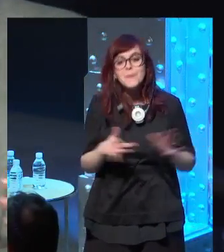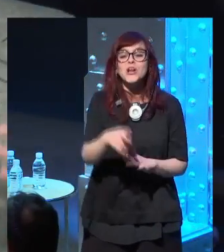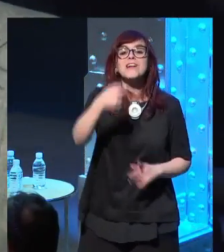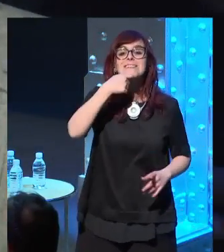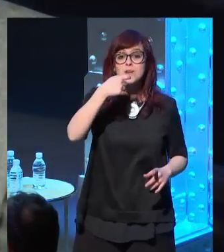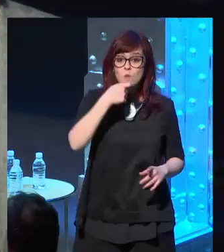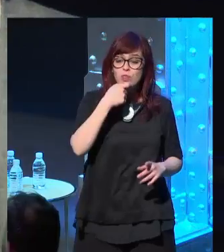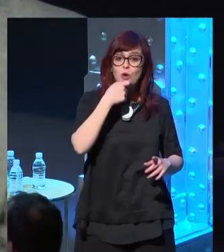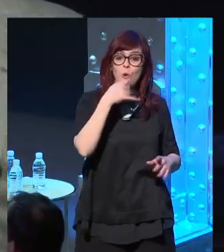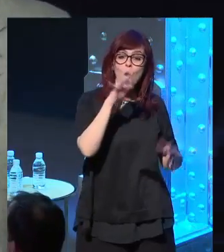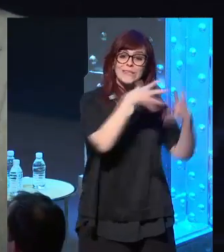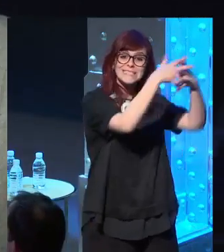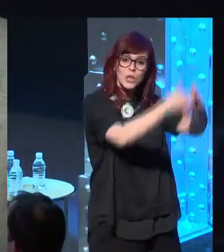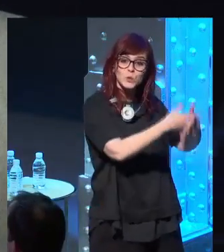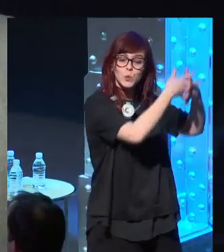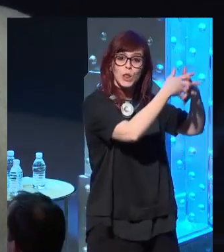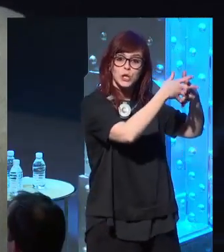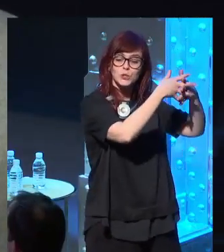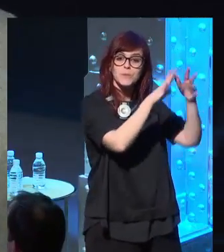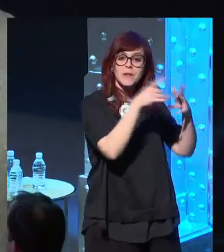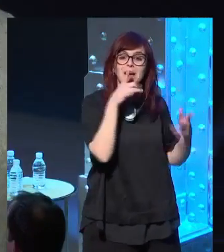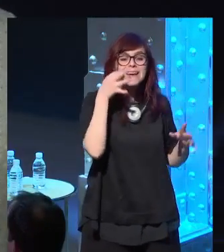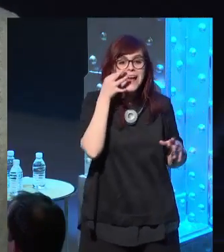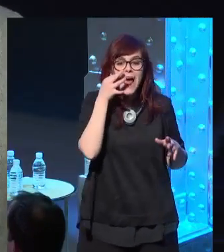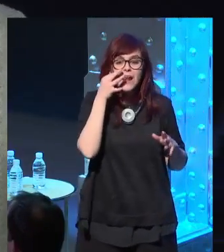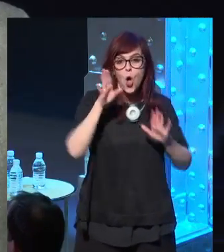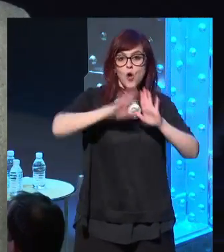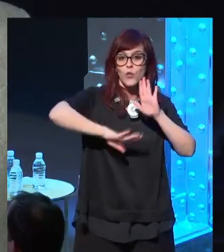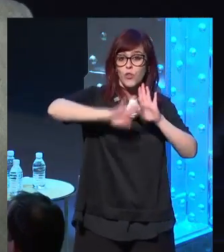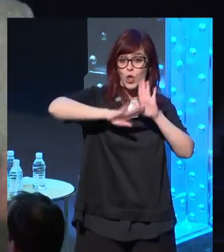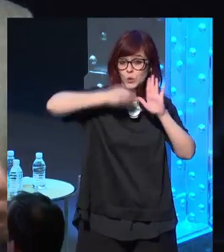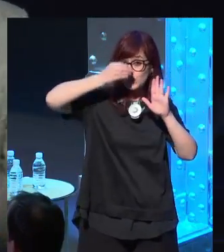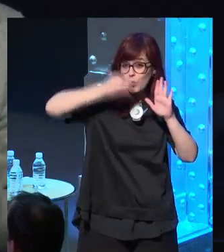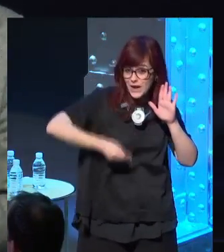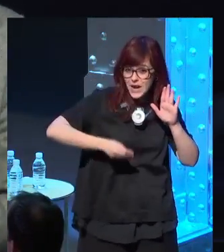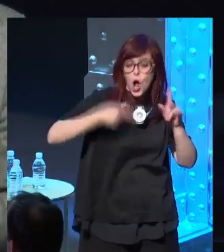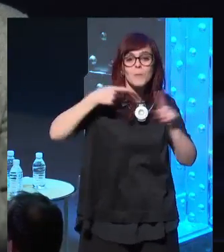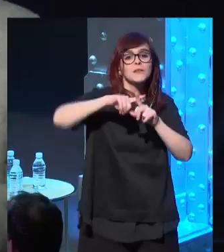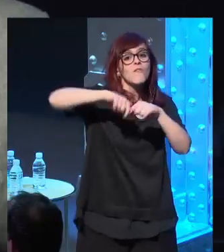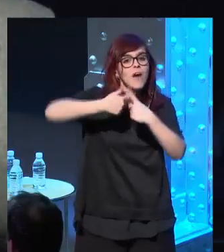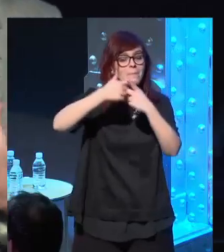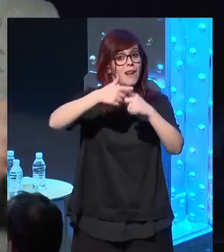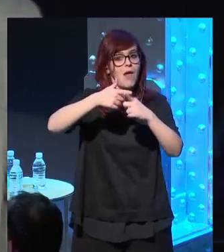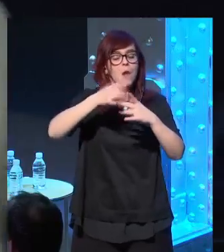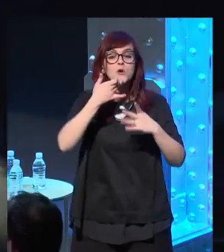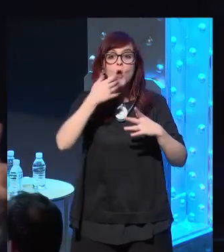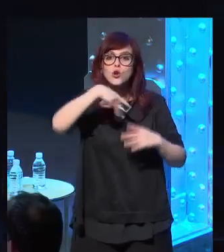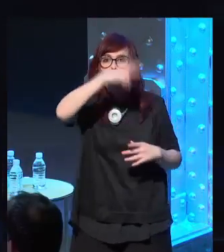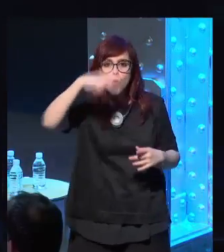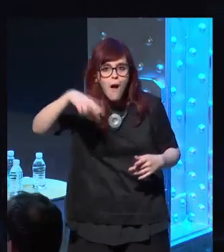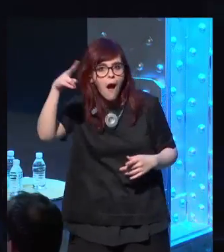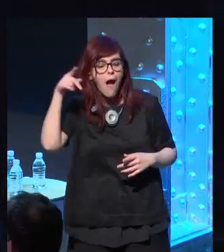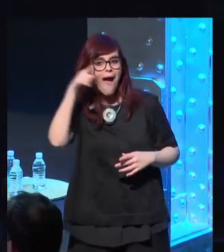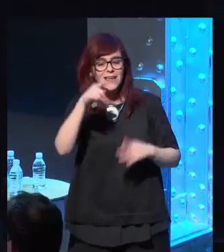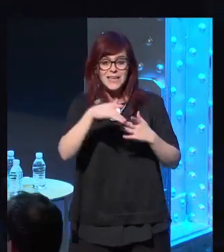there is not so many good conditions for being a family. Sweden and Norway have better family conditions often than Denmark